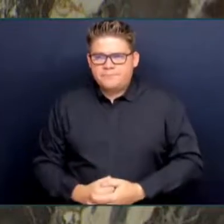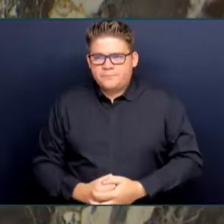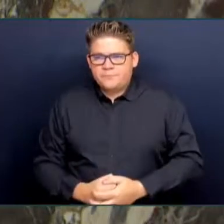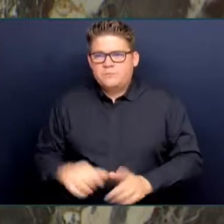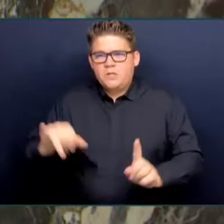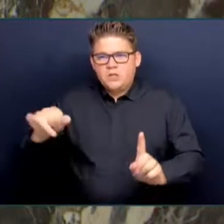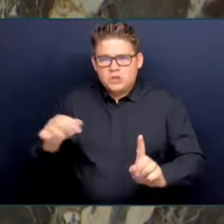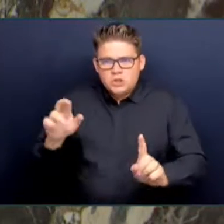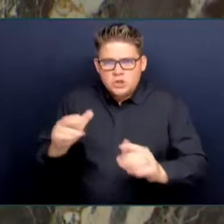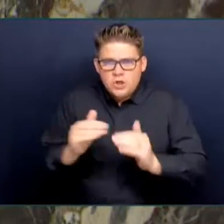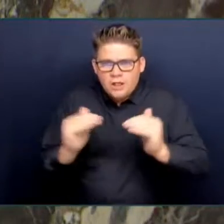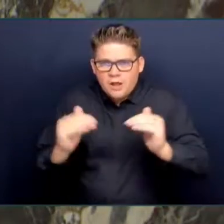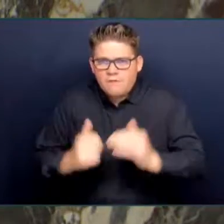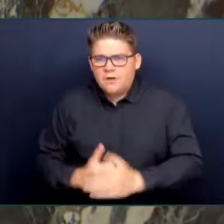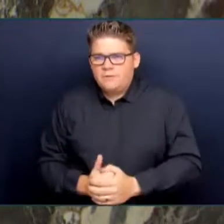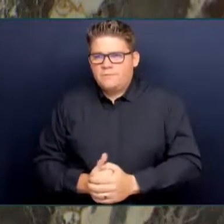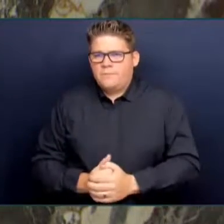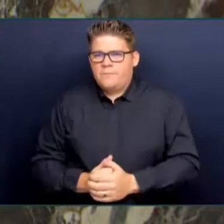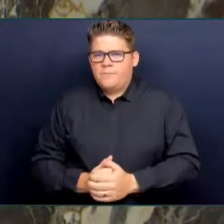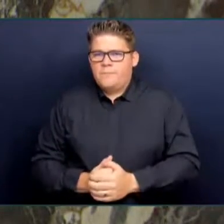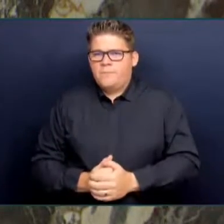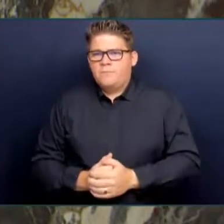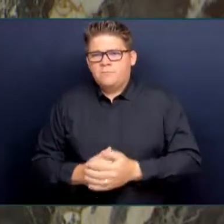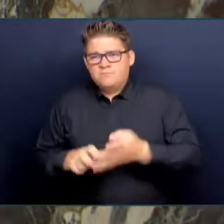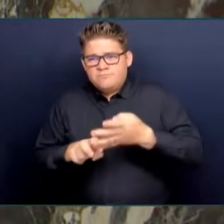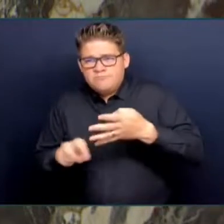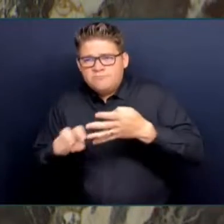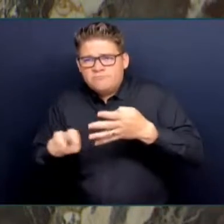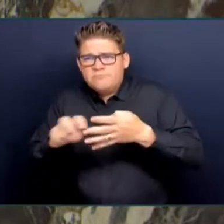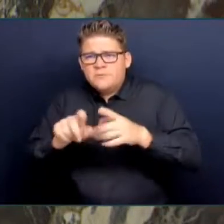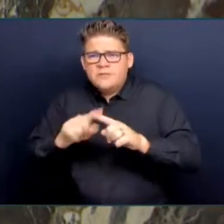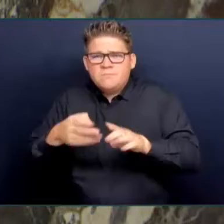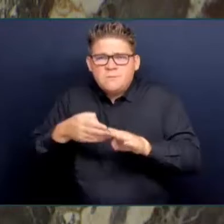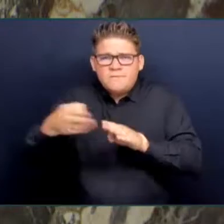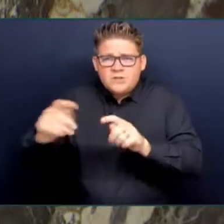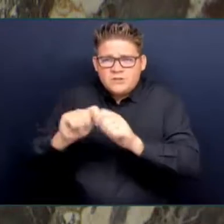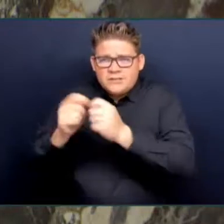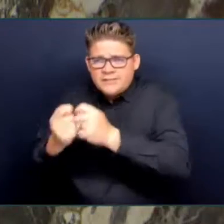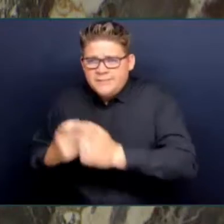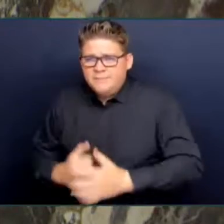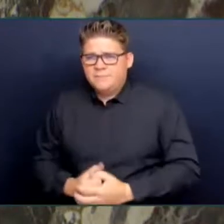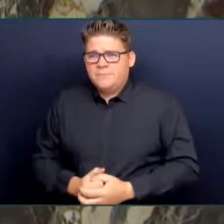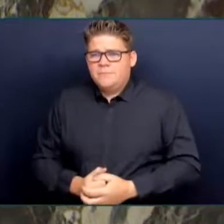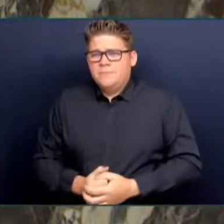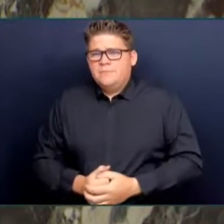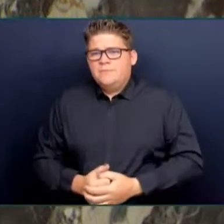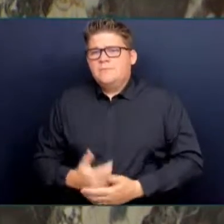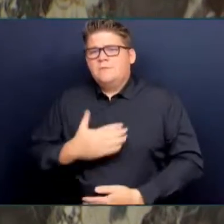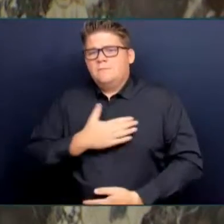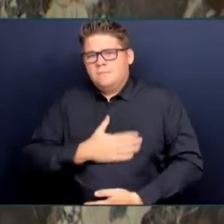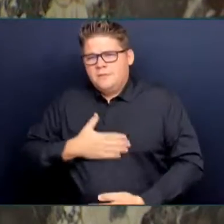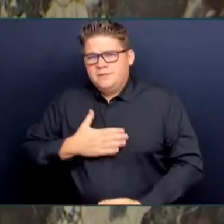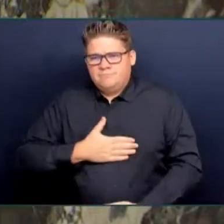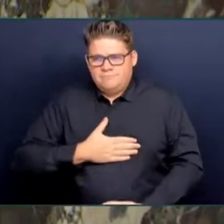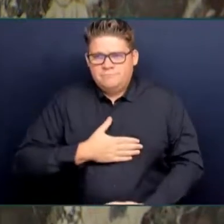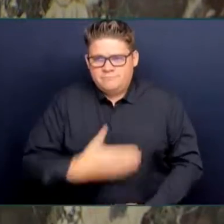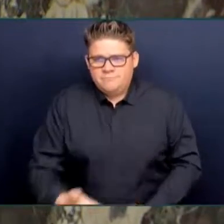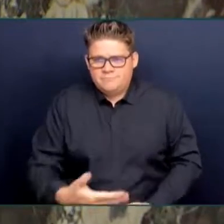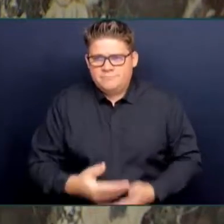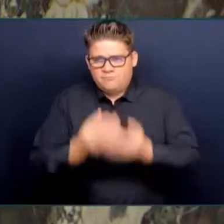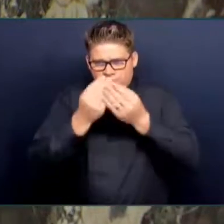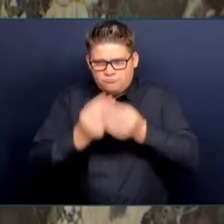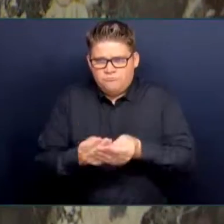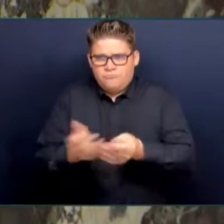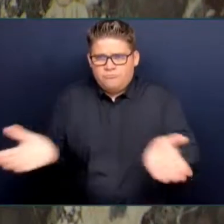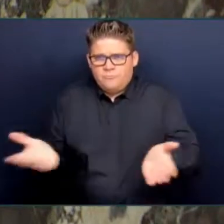we're asking you to say it. To say that sexualized violence has no place in your sport. We want to know that